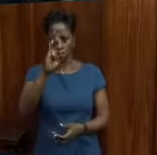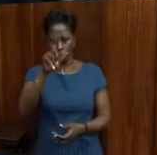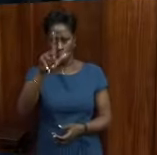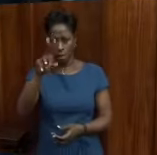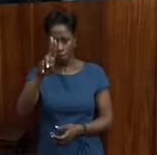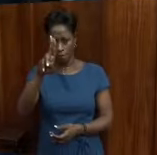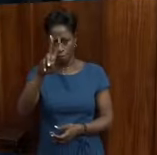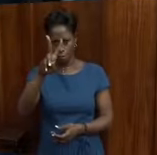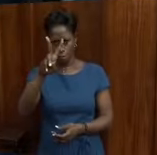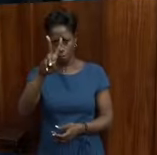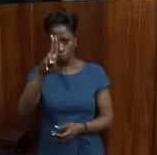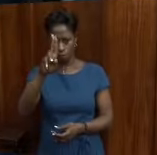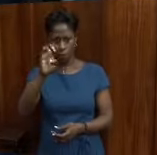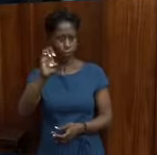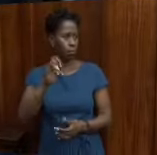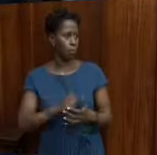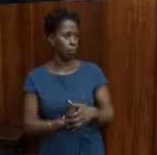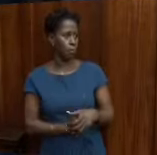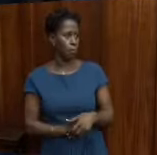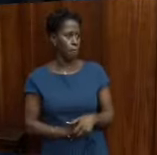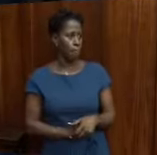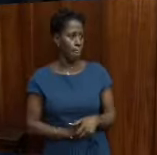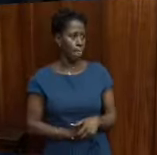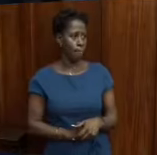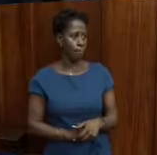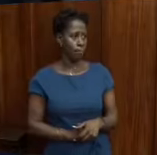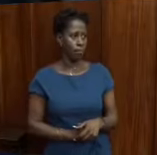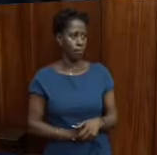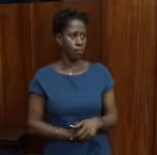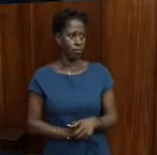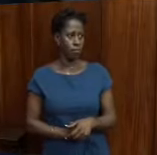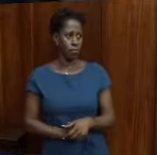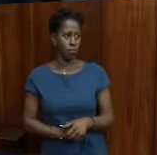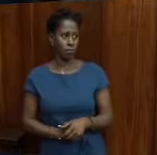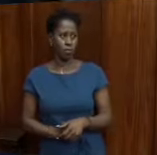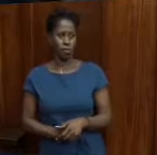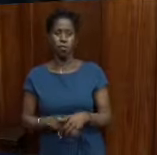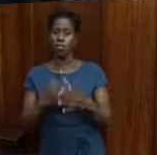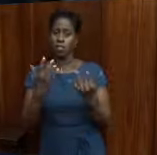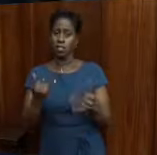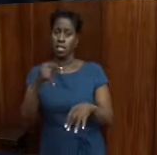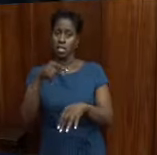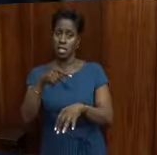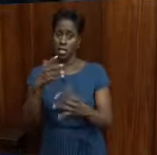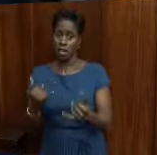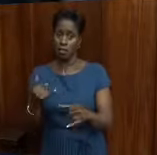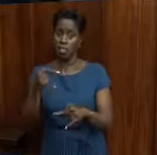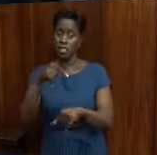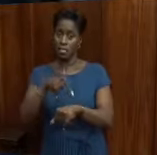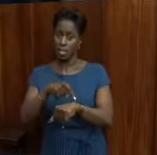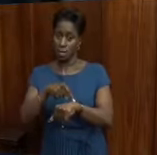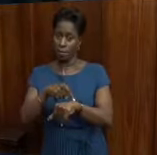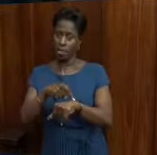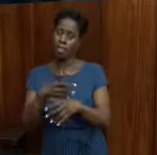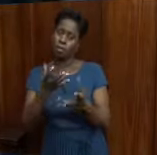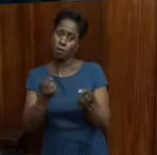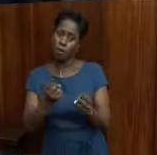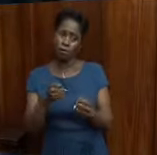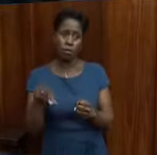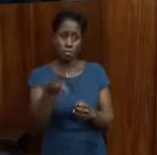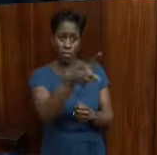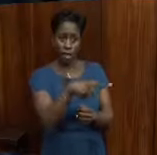Mr. Speaker, the time has come to give parliamentarians a greater say in deciding projects for the constituency